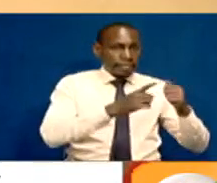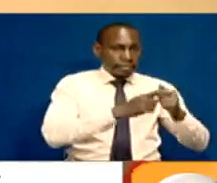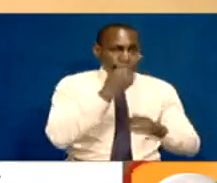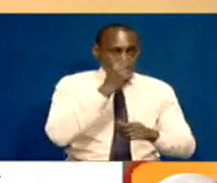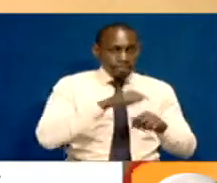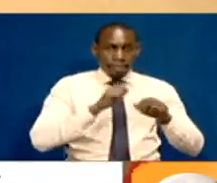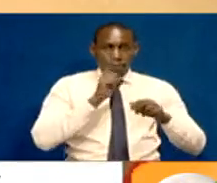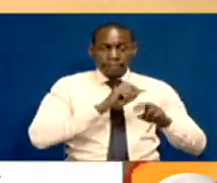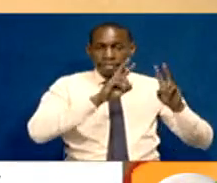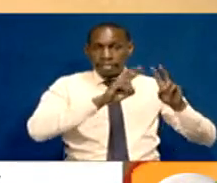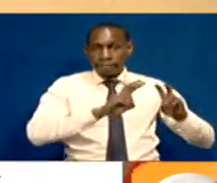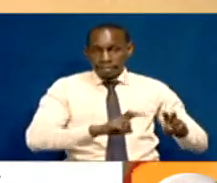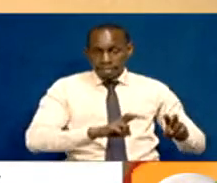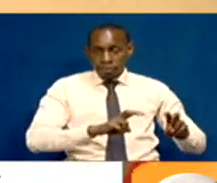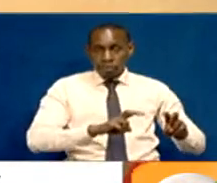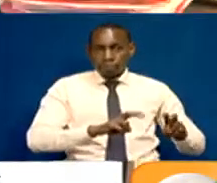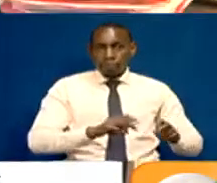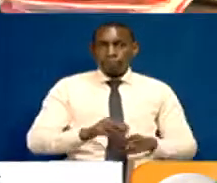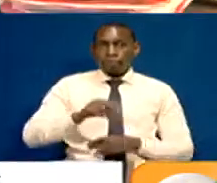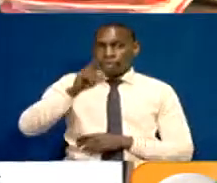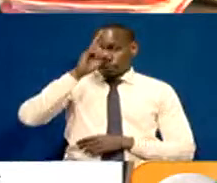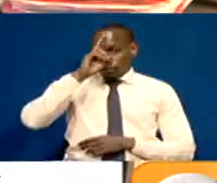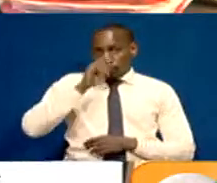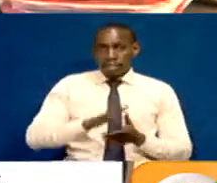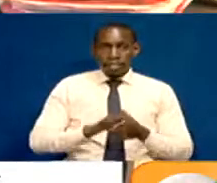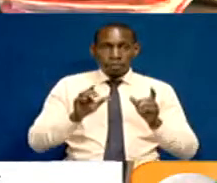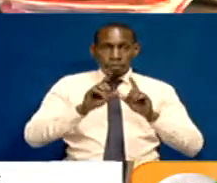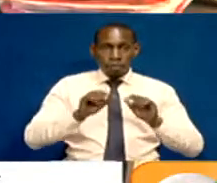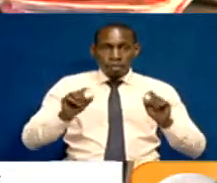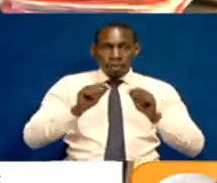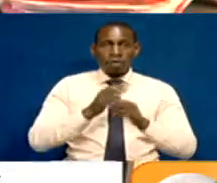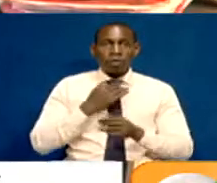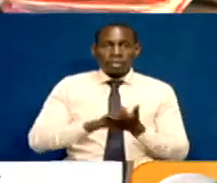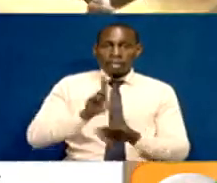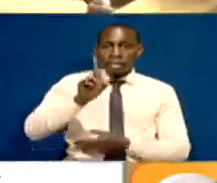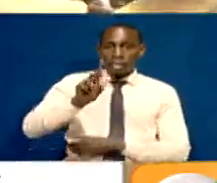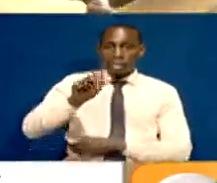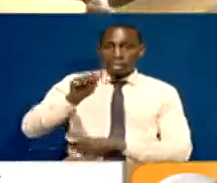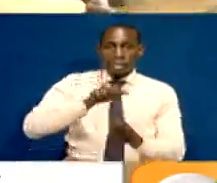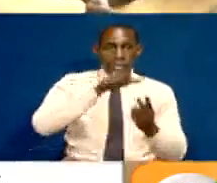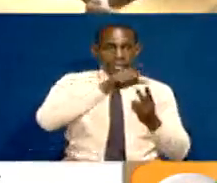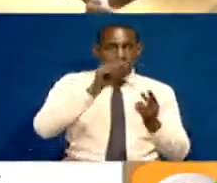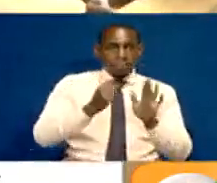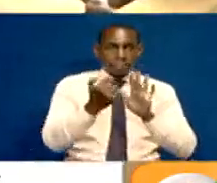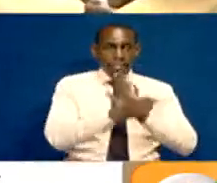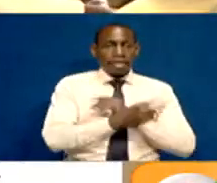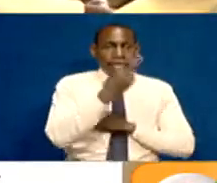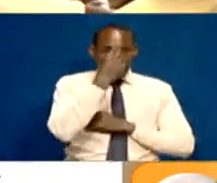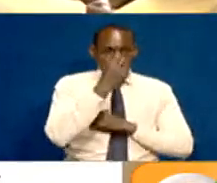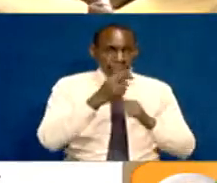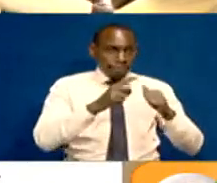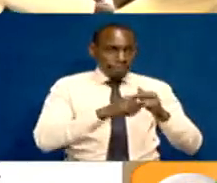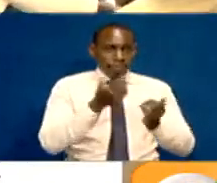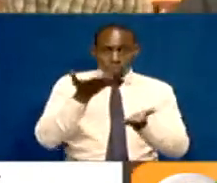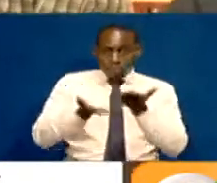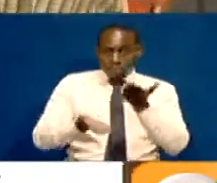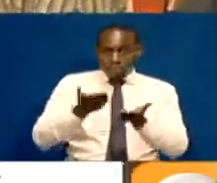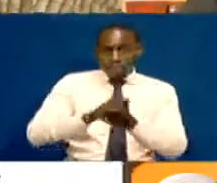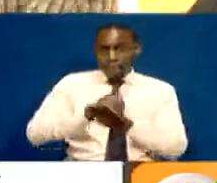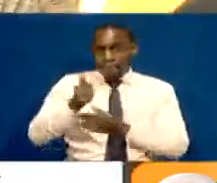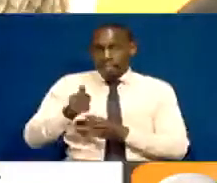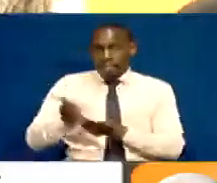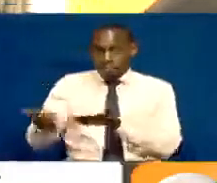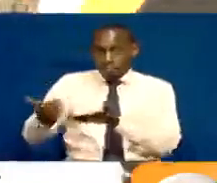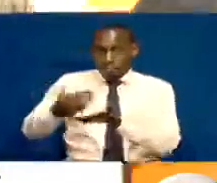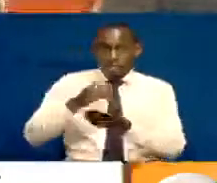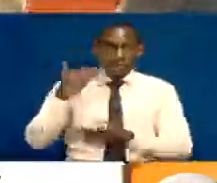they conclude investigations. Detectives are said to take DNA samples, fingerprints from the suspects to compare them to those found at